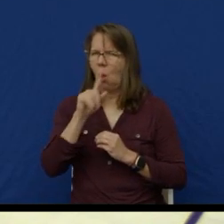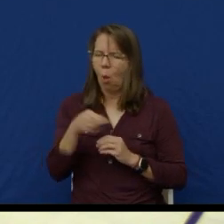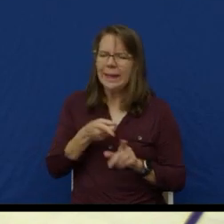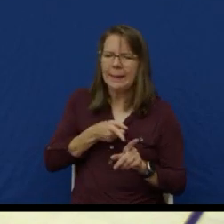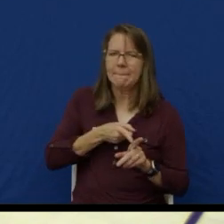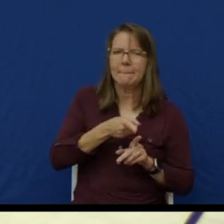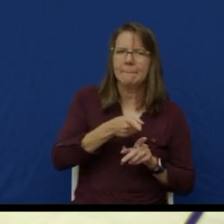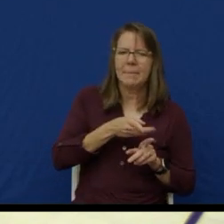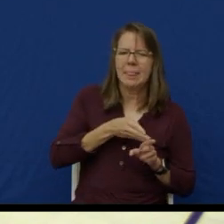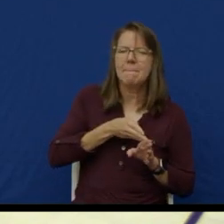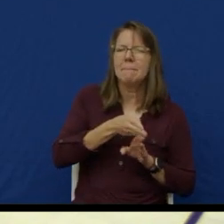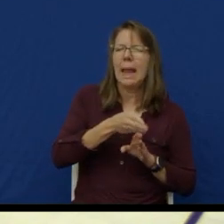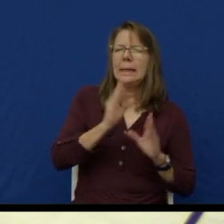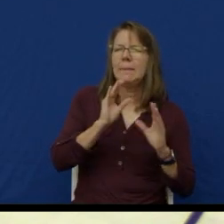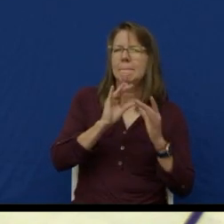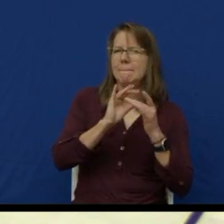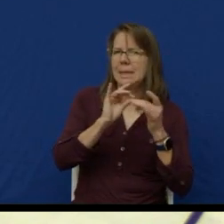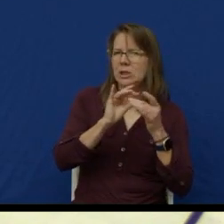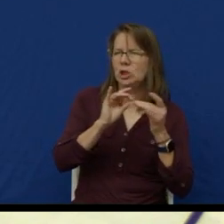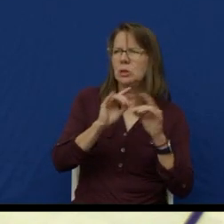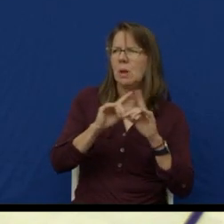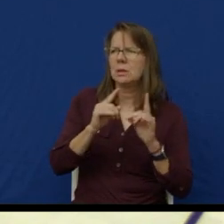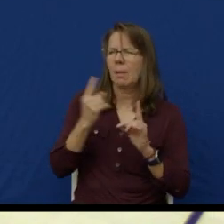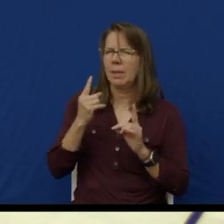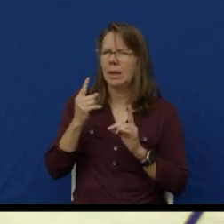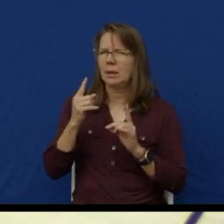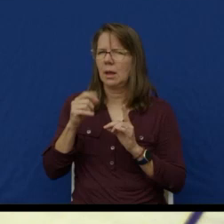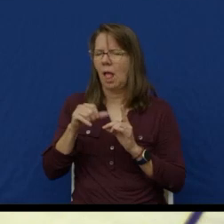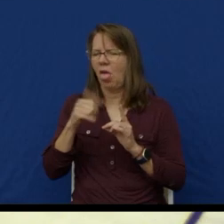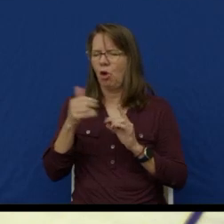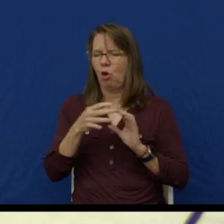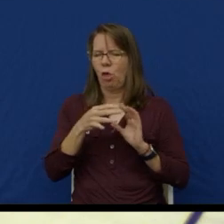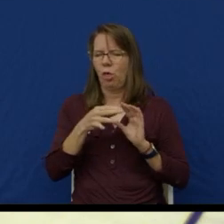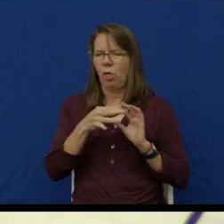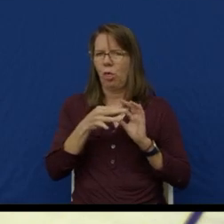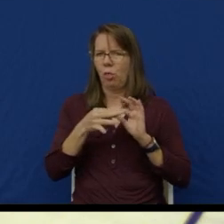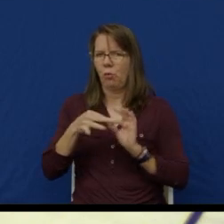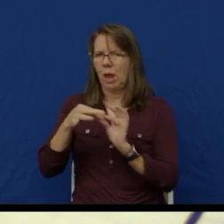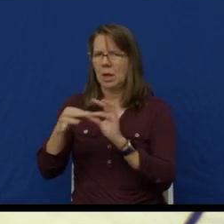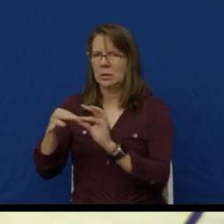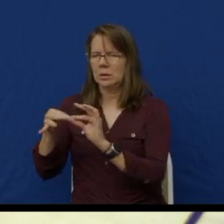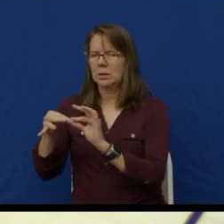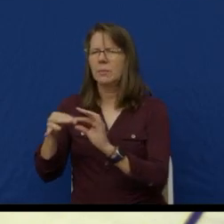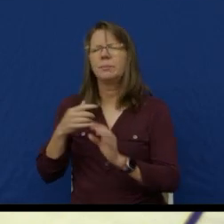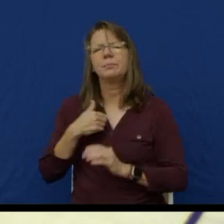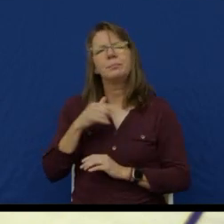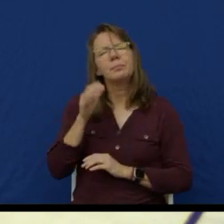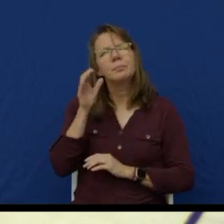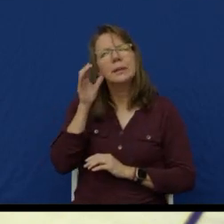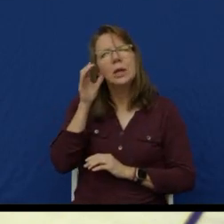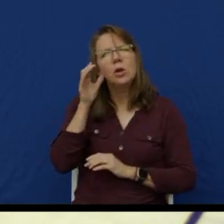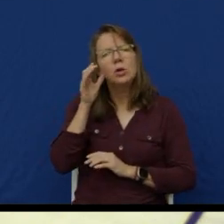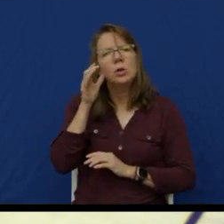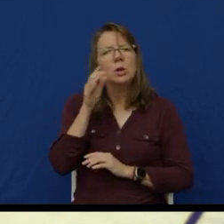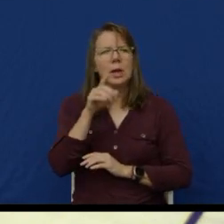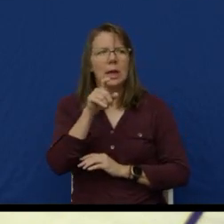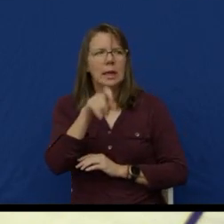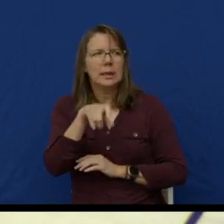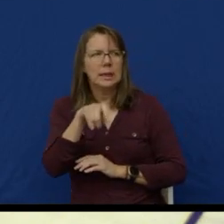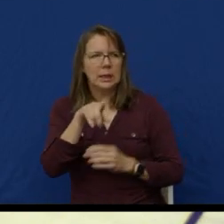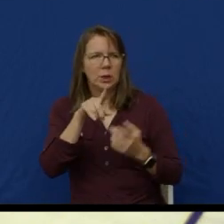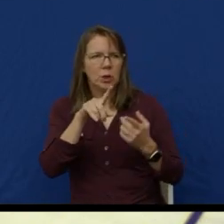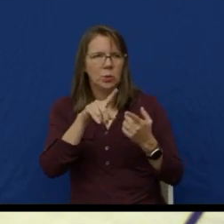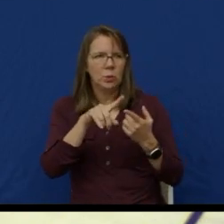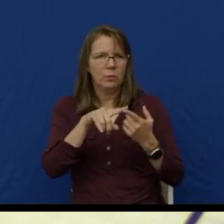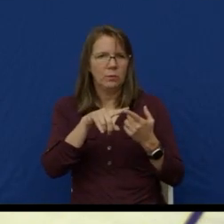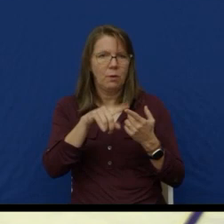hearing the need to direct